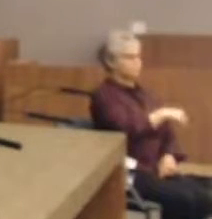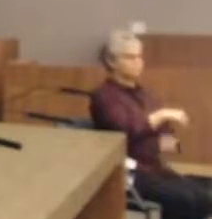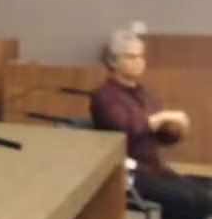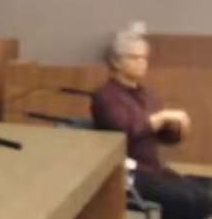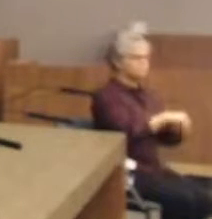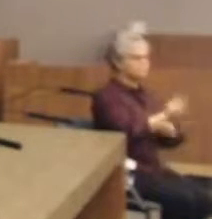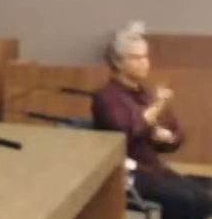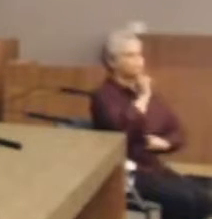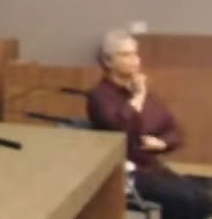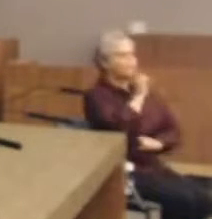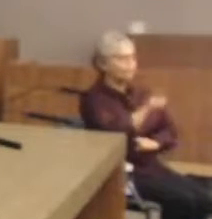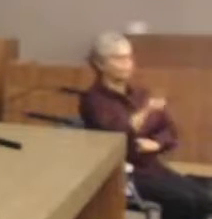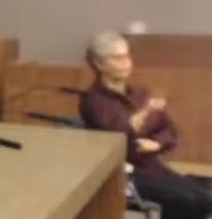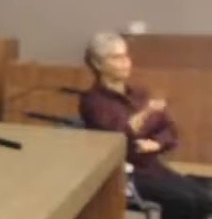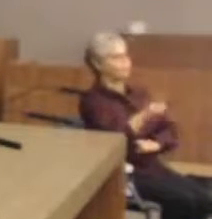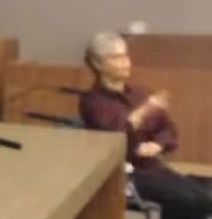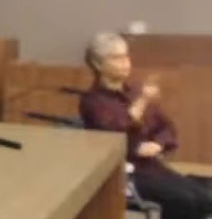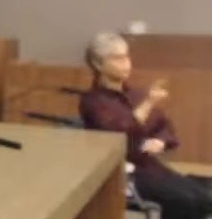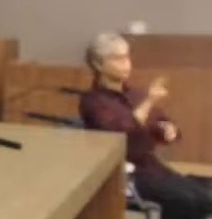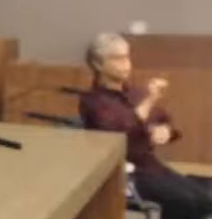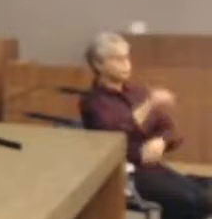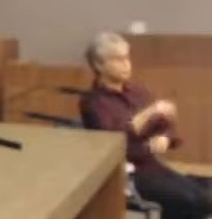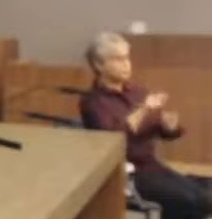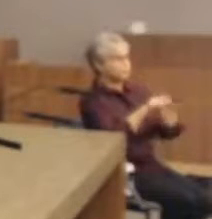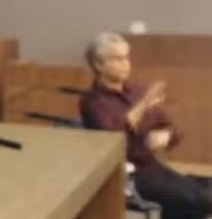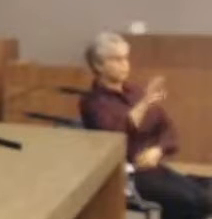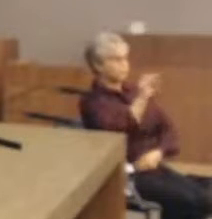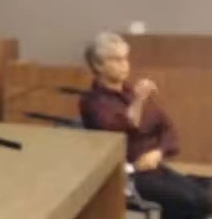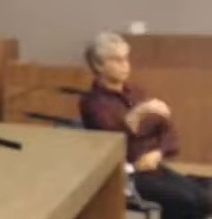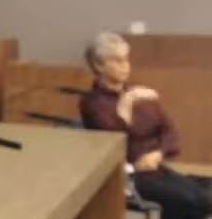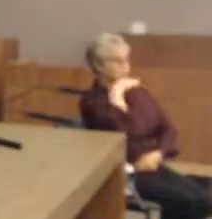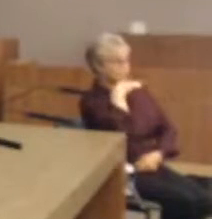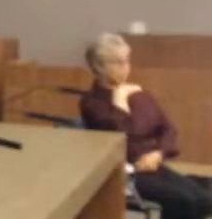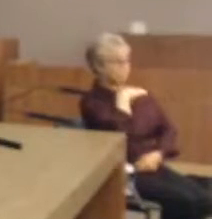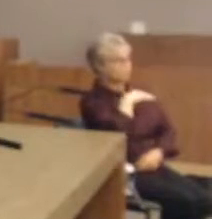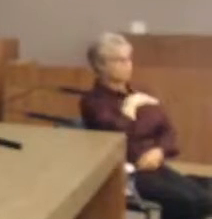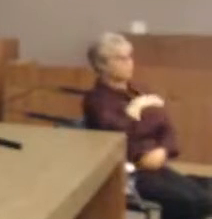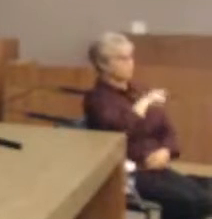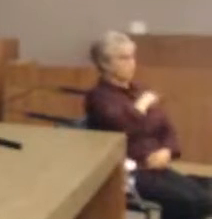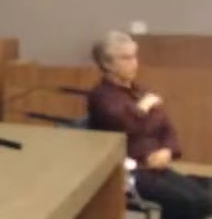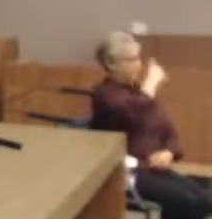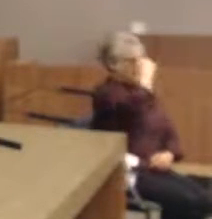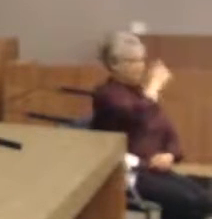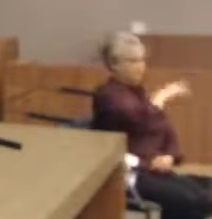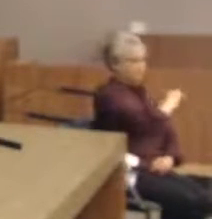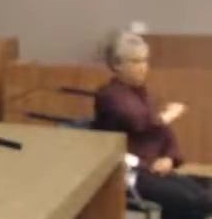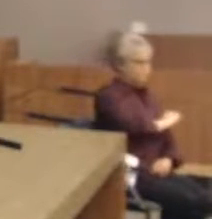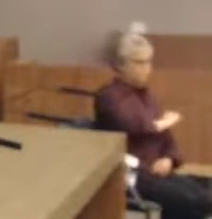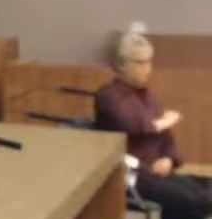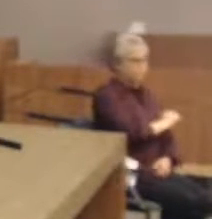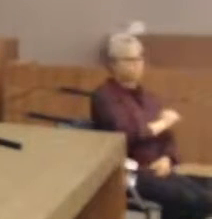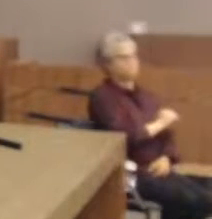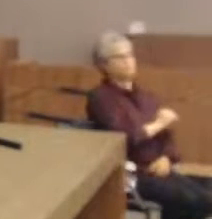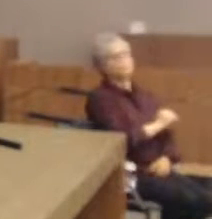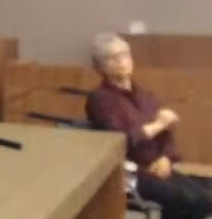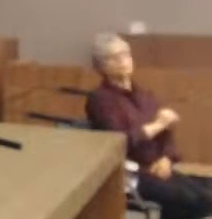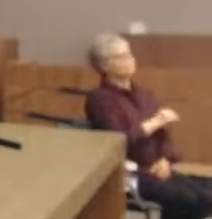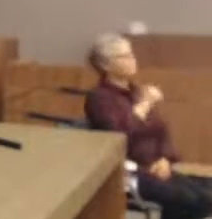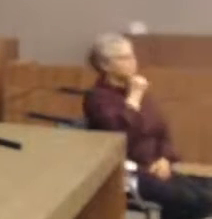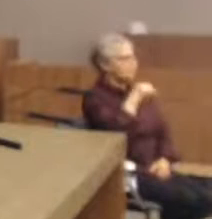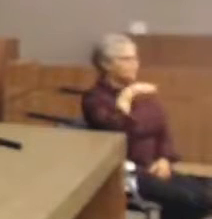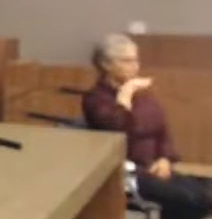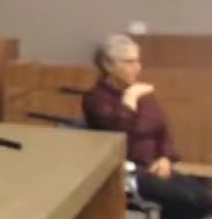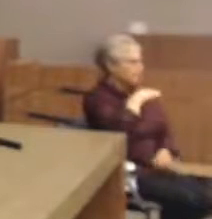5%. So it's very low incidences of, and not lying about the complete event, but lying about